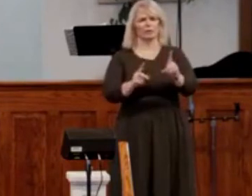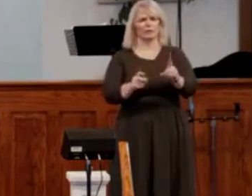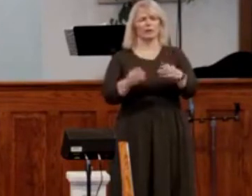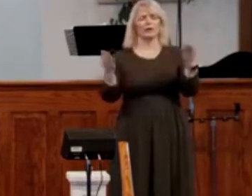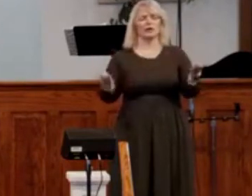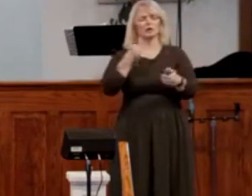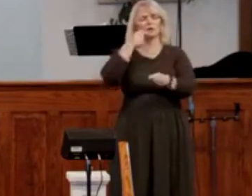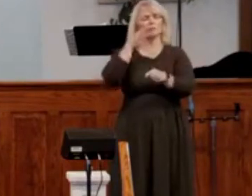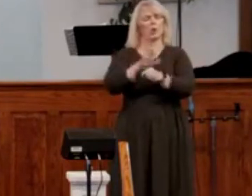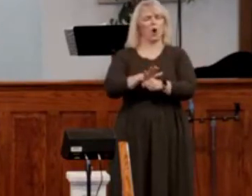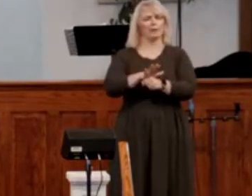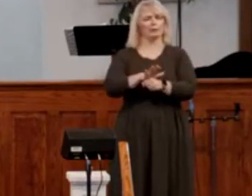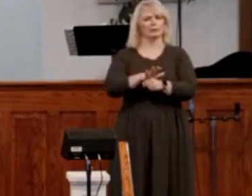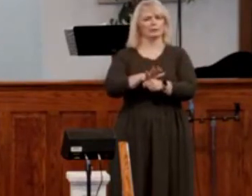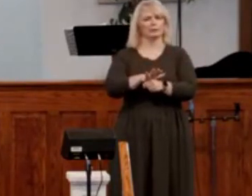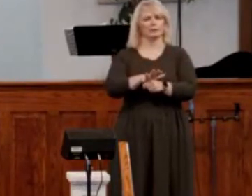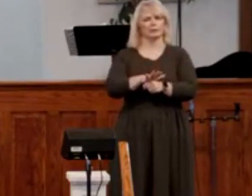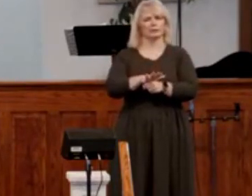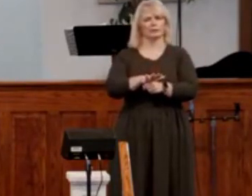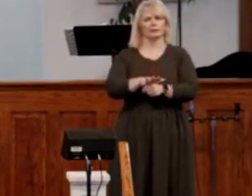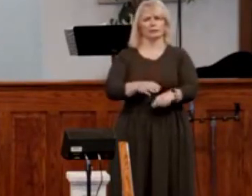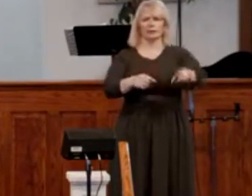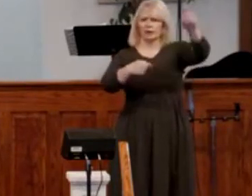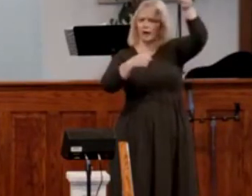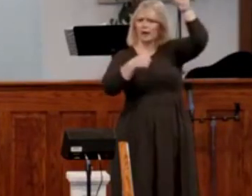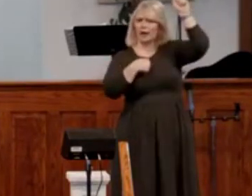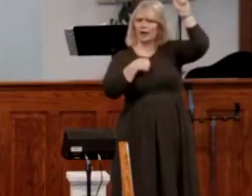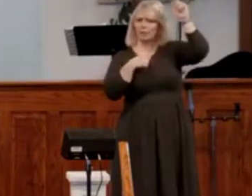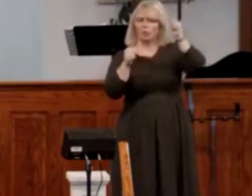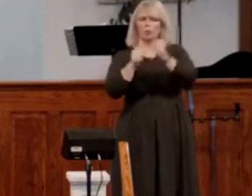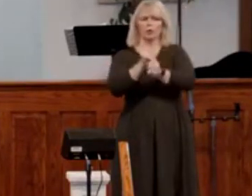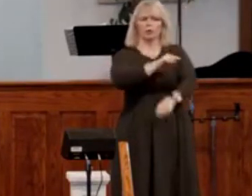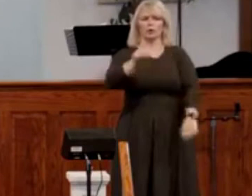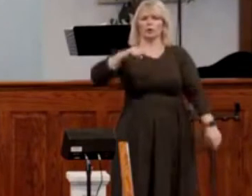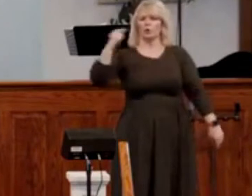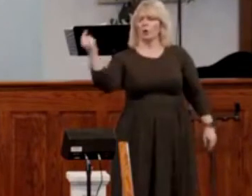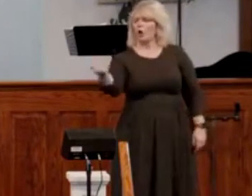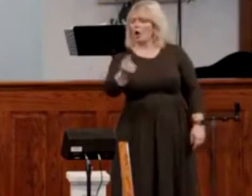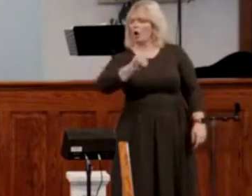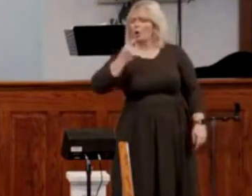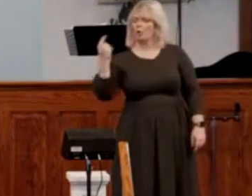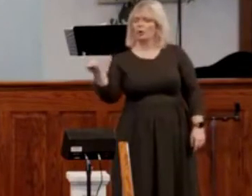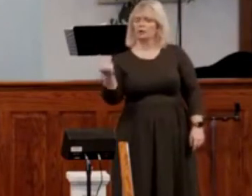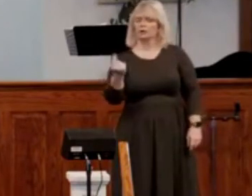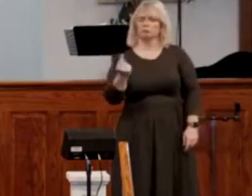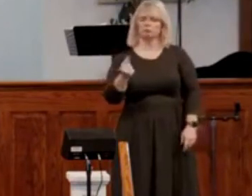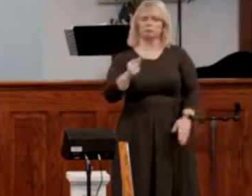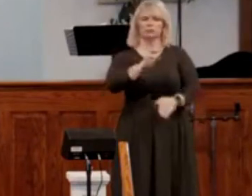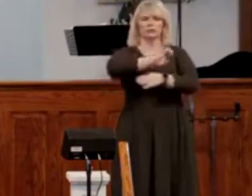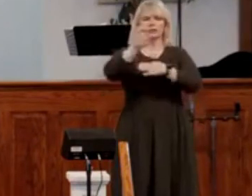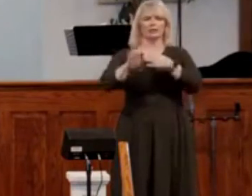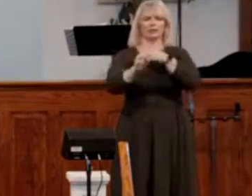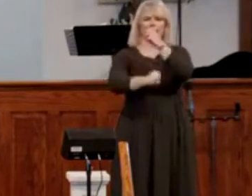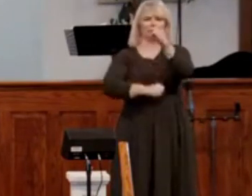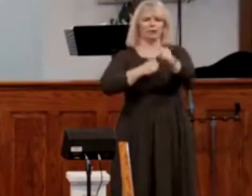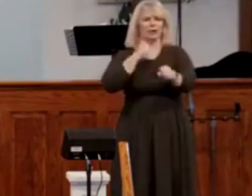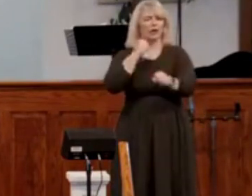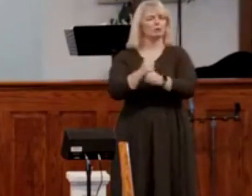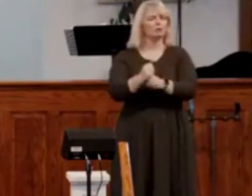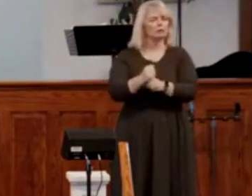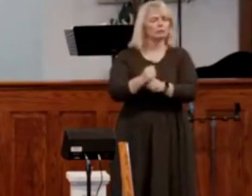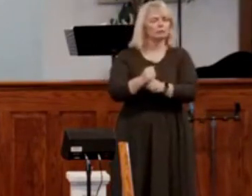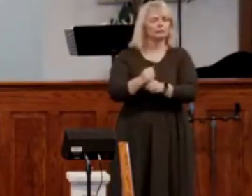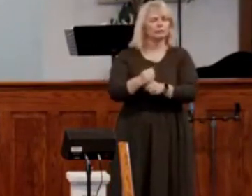command. I am with you always, even to the end of the age. You remember when